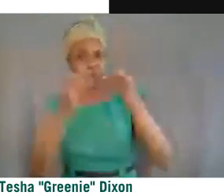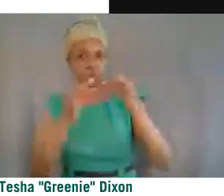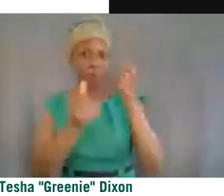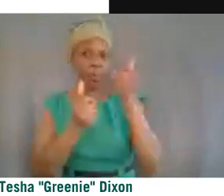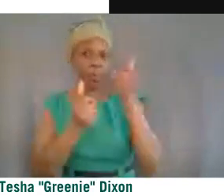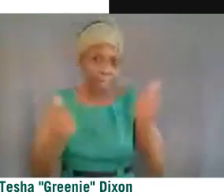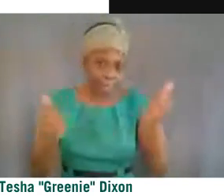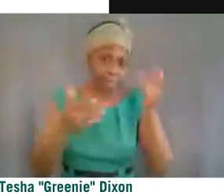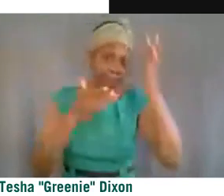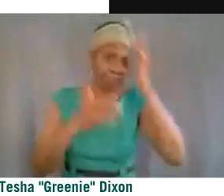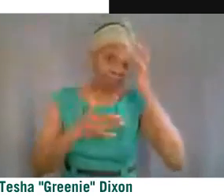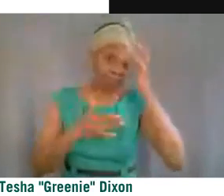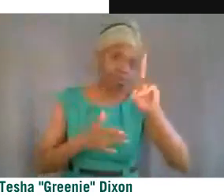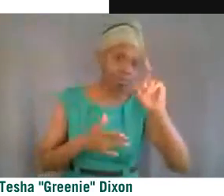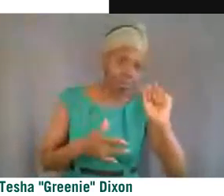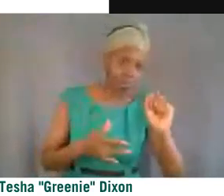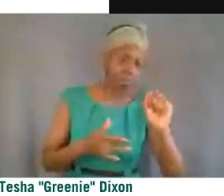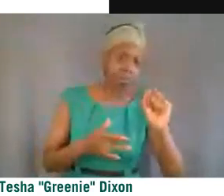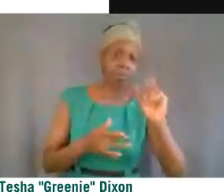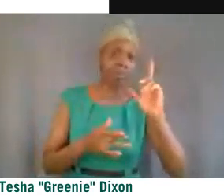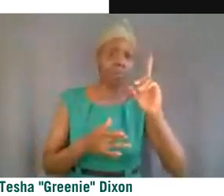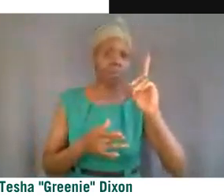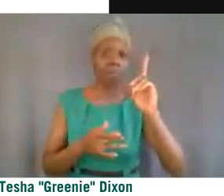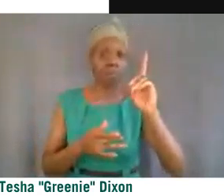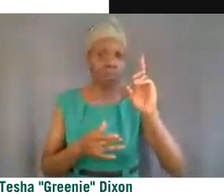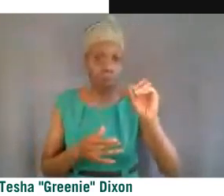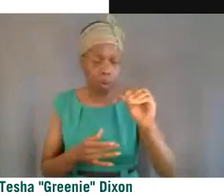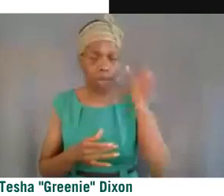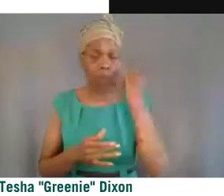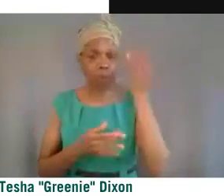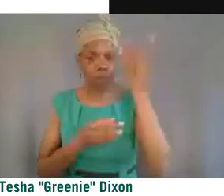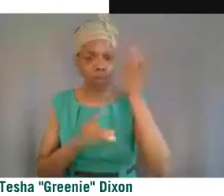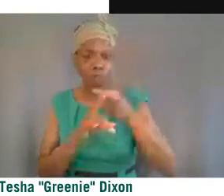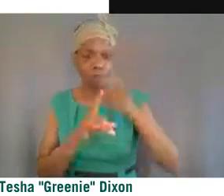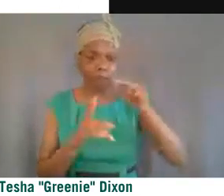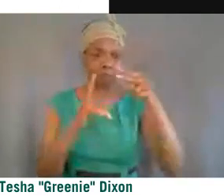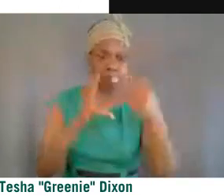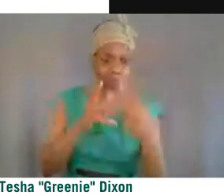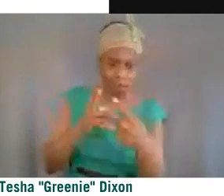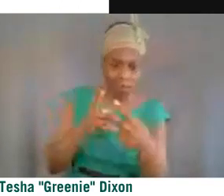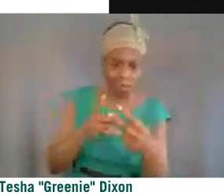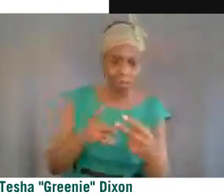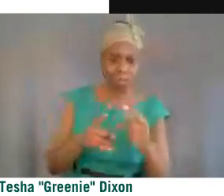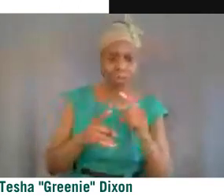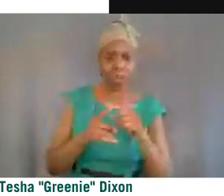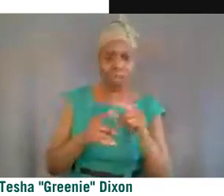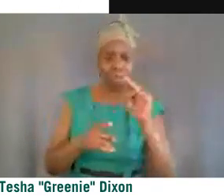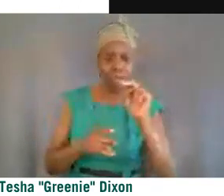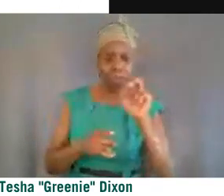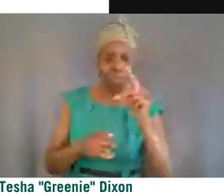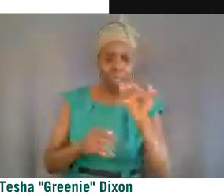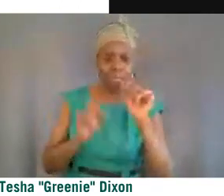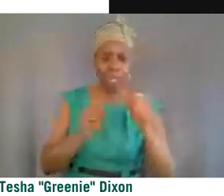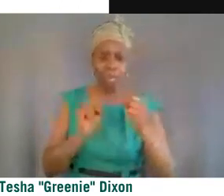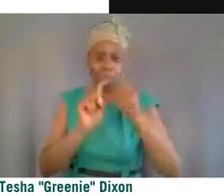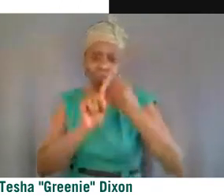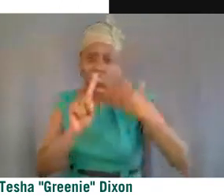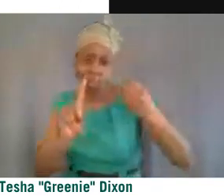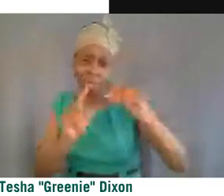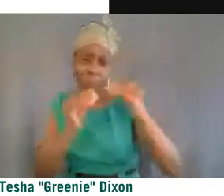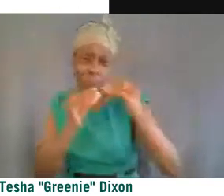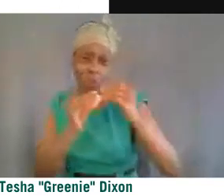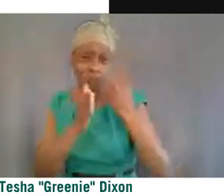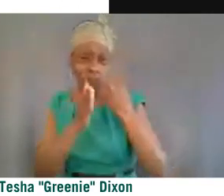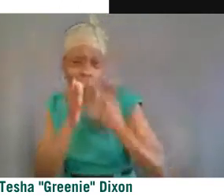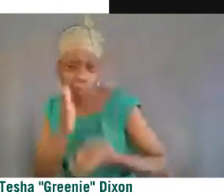disease, disability, disorder. It's sort of thinking about it in those regards. Nathan, can you just expand on that a little bit more